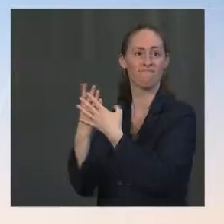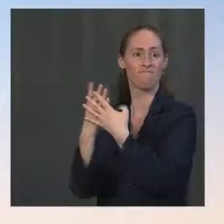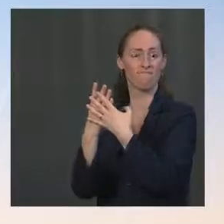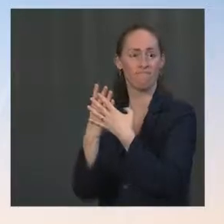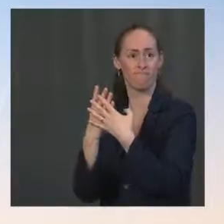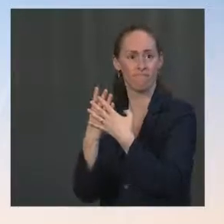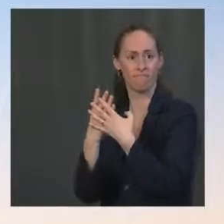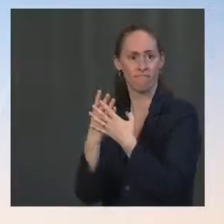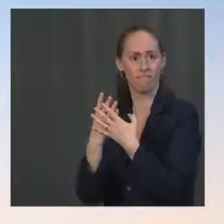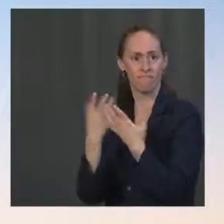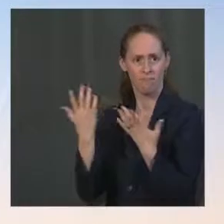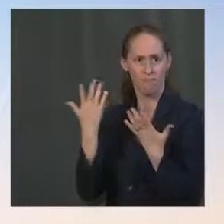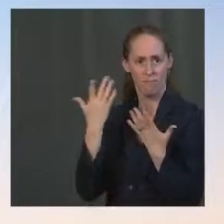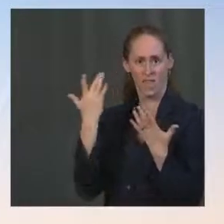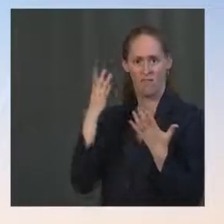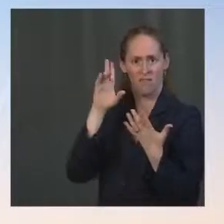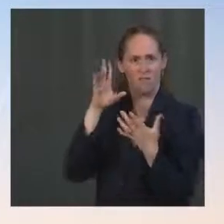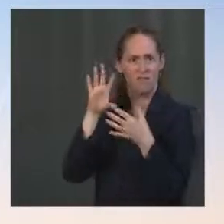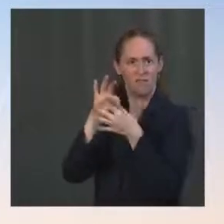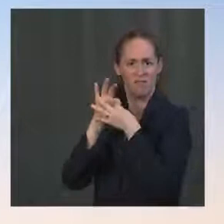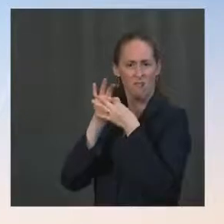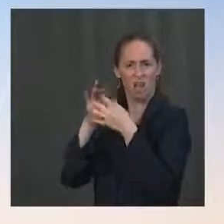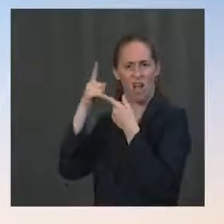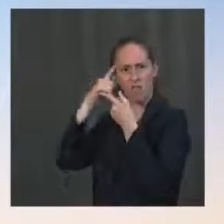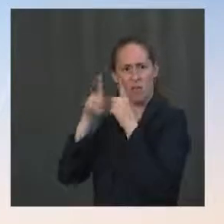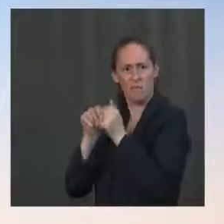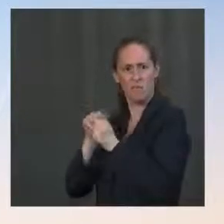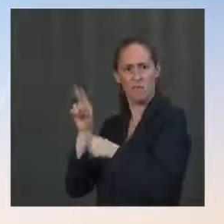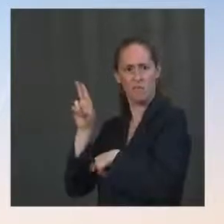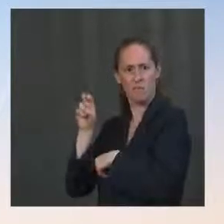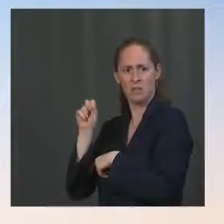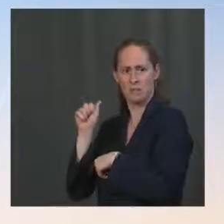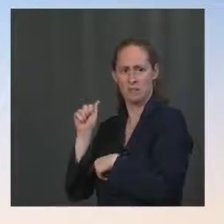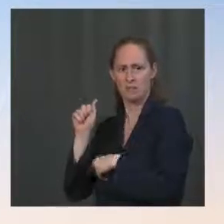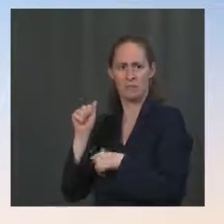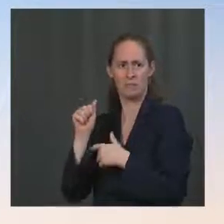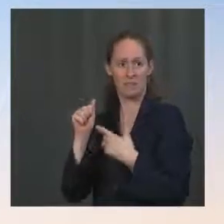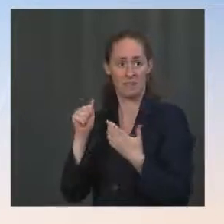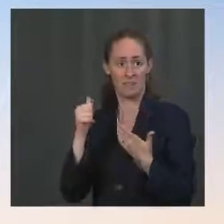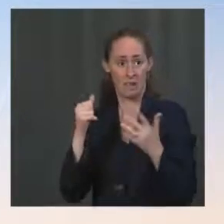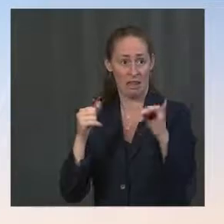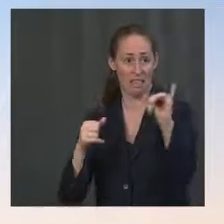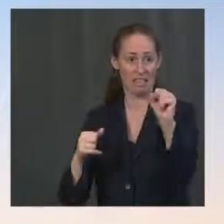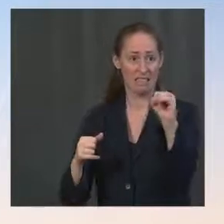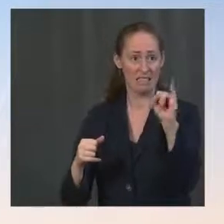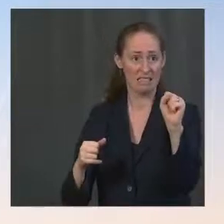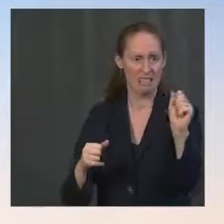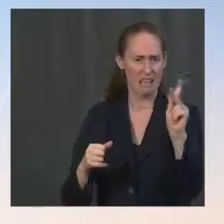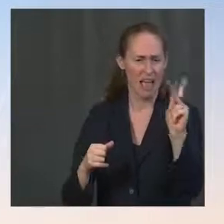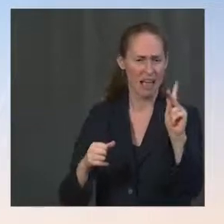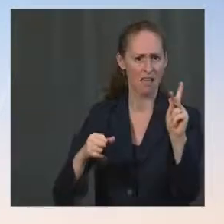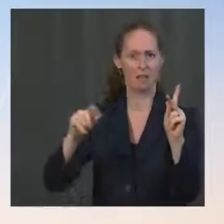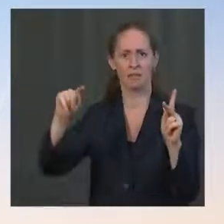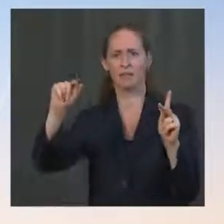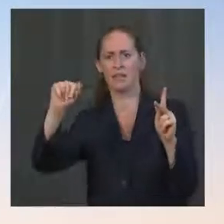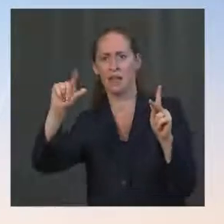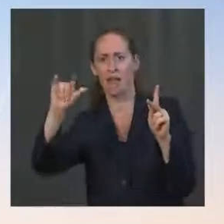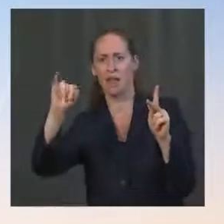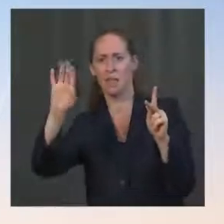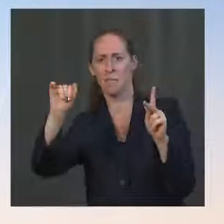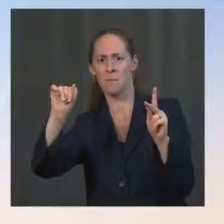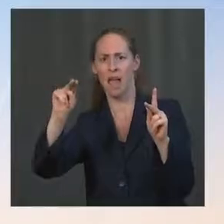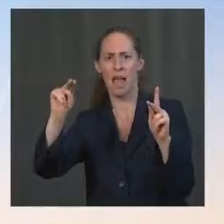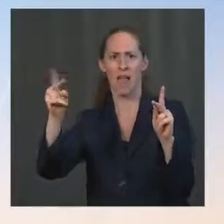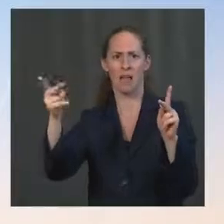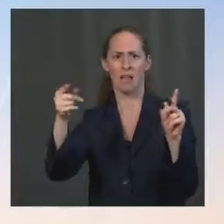Now Afghan people more worried if the Taliban and ISIS-K, they are friends, it's going to be okay, and still they are friends